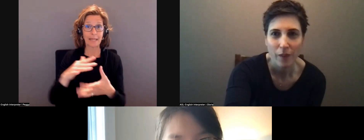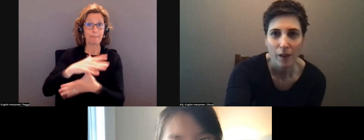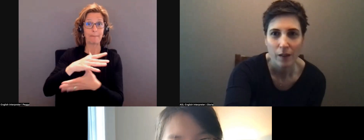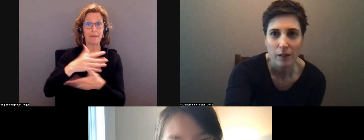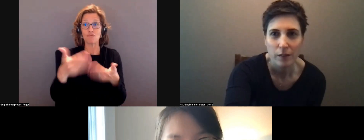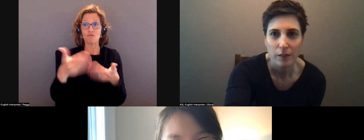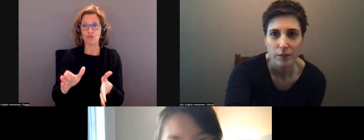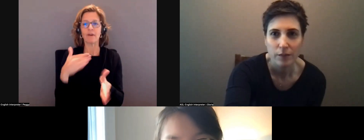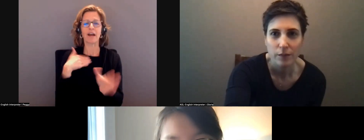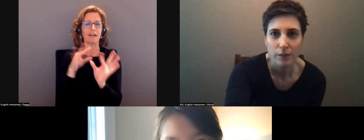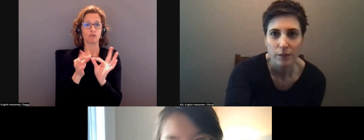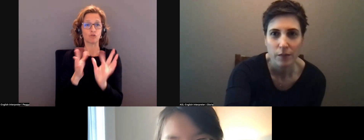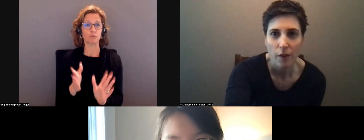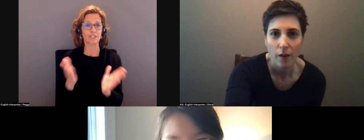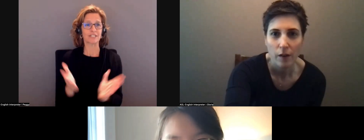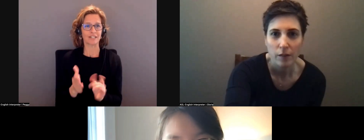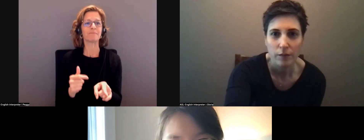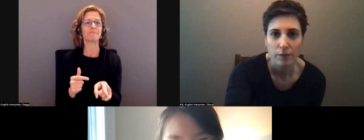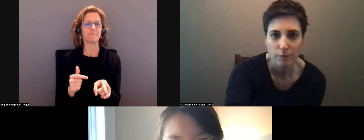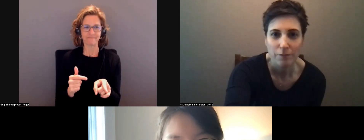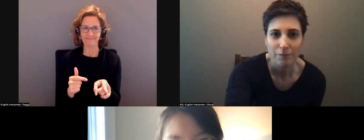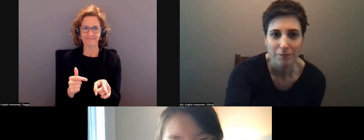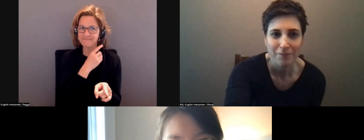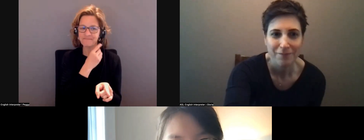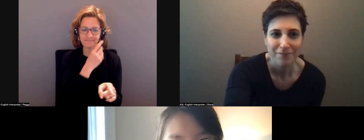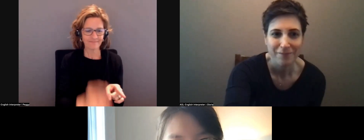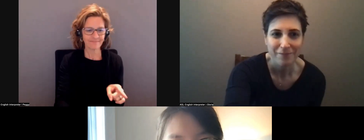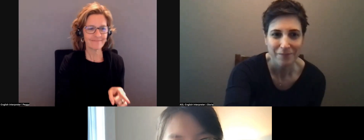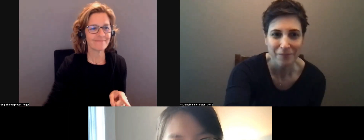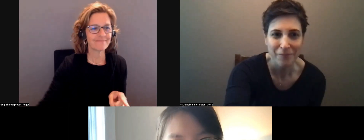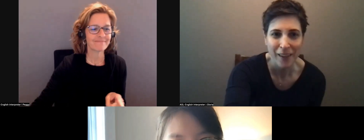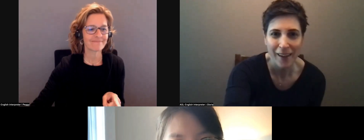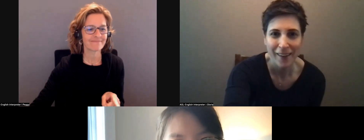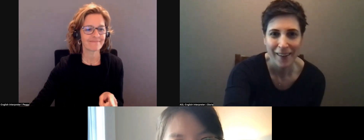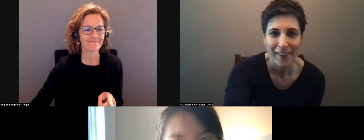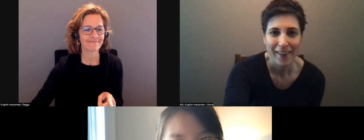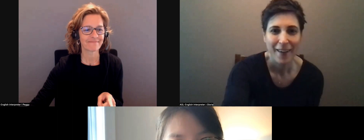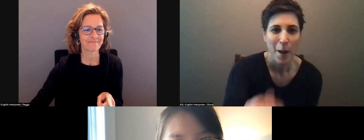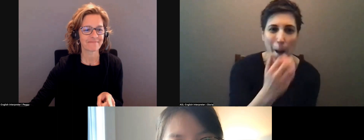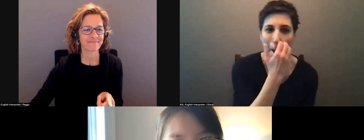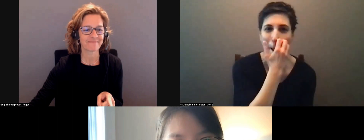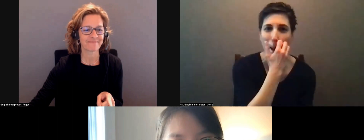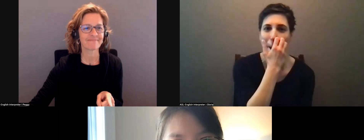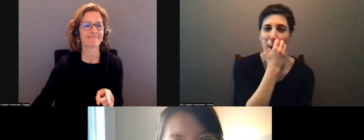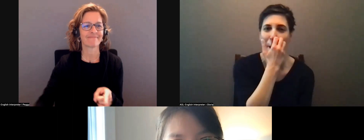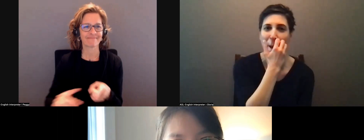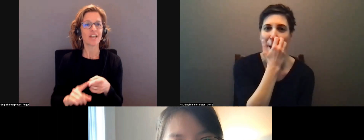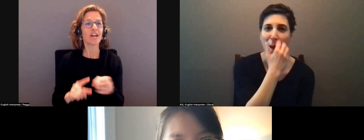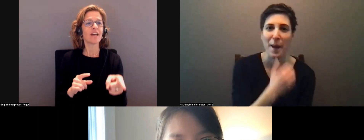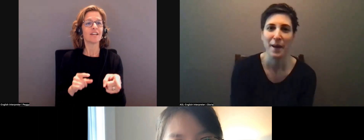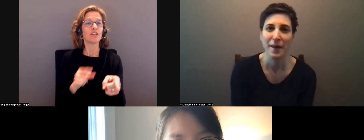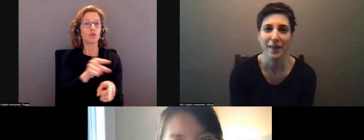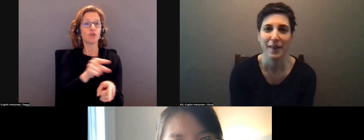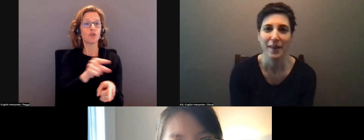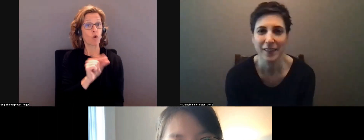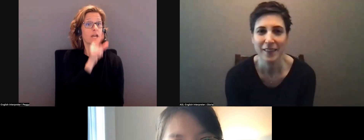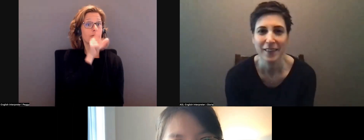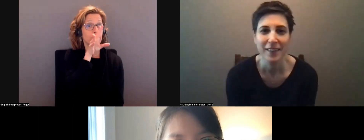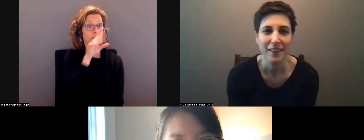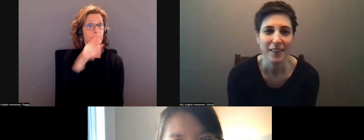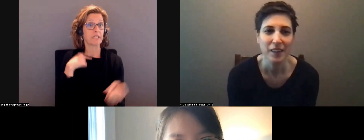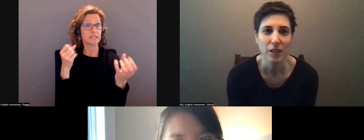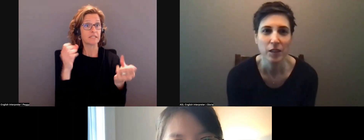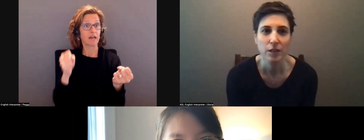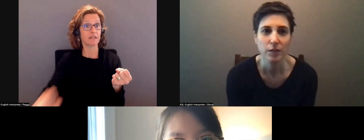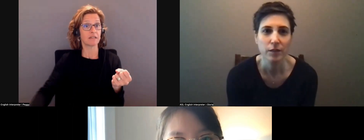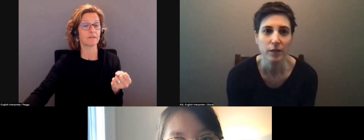have the interpreters here, and really want to encourage you to chat. I can try to put spotlights on you if you have your videos on. That way you will